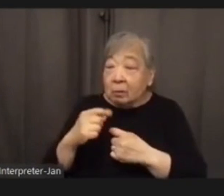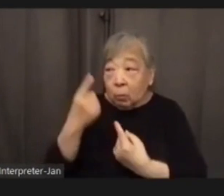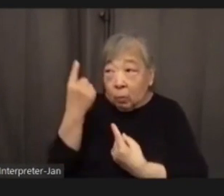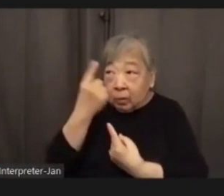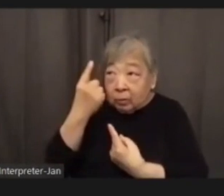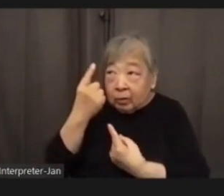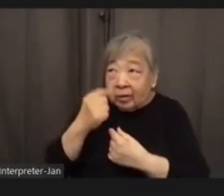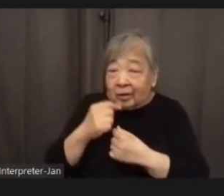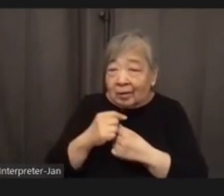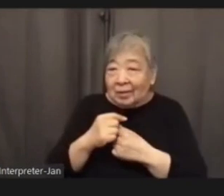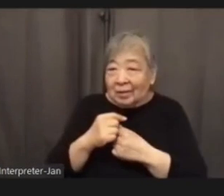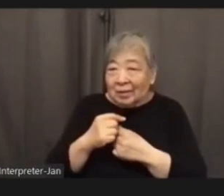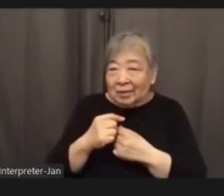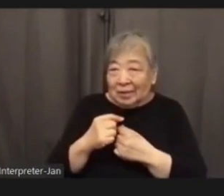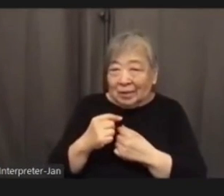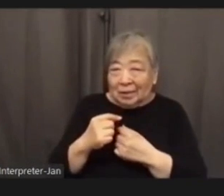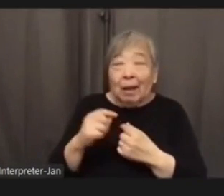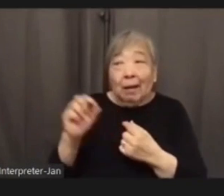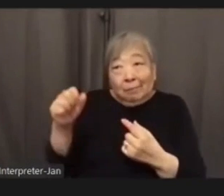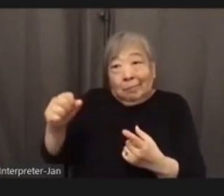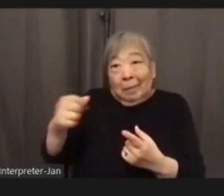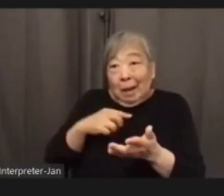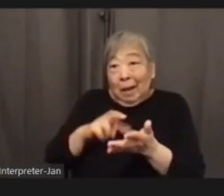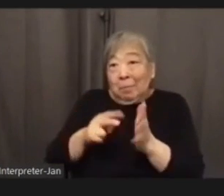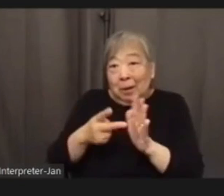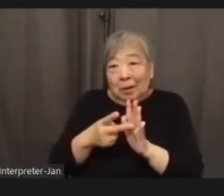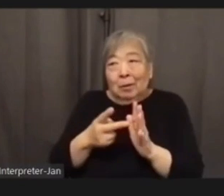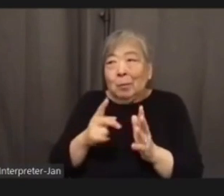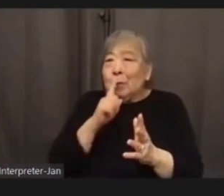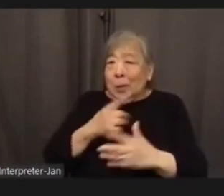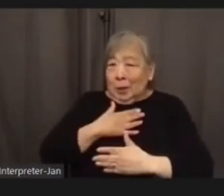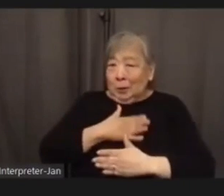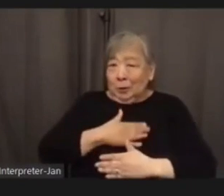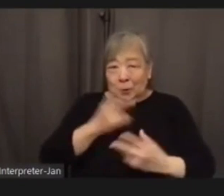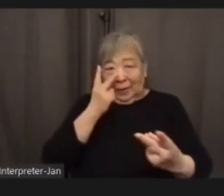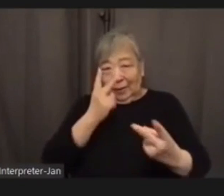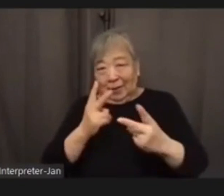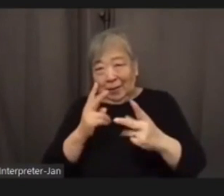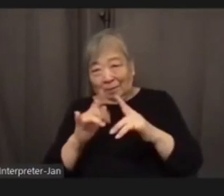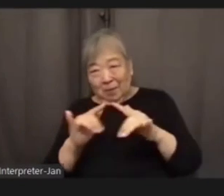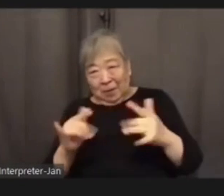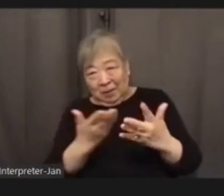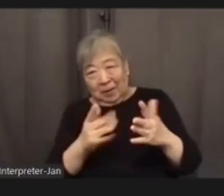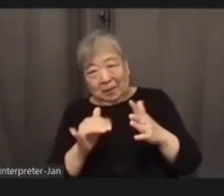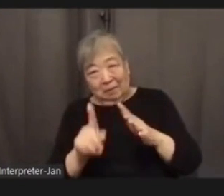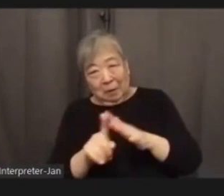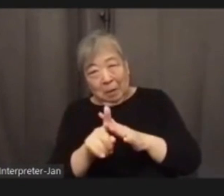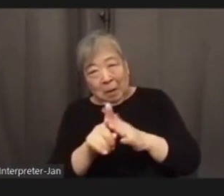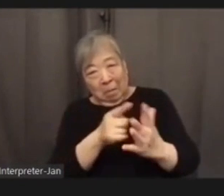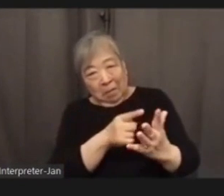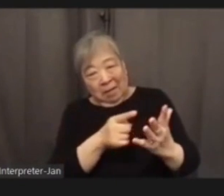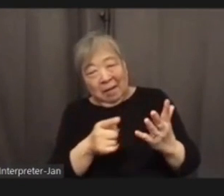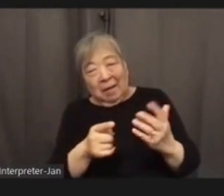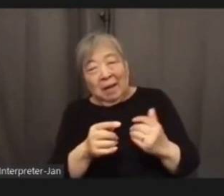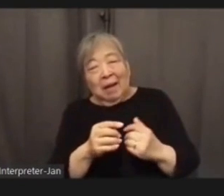about at this point. Yeah, I mean, we've really enjoyed seeing the various little things that have flashed up on our